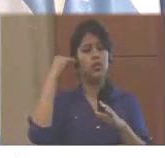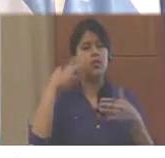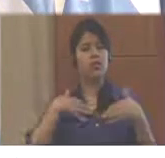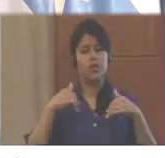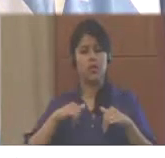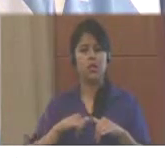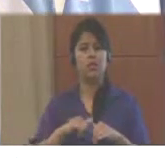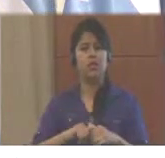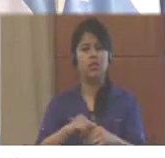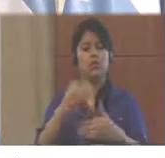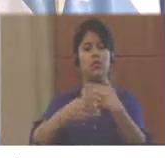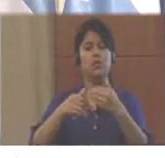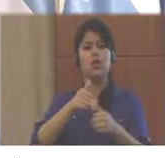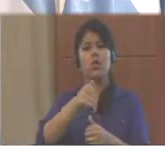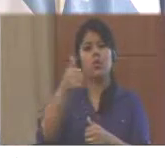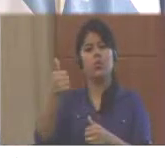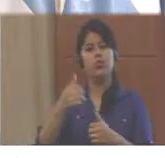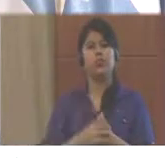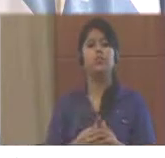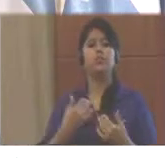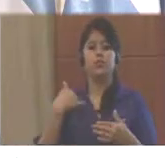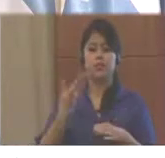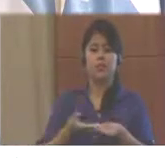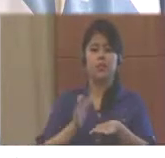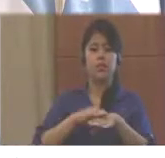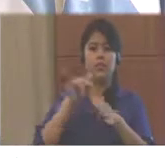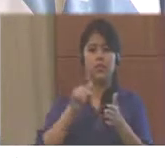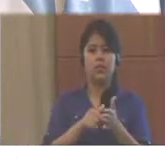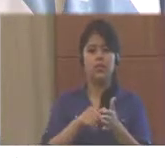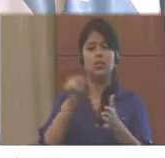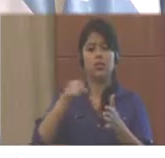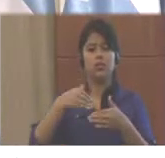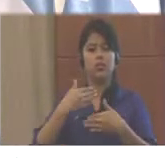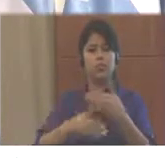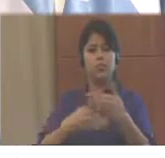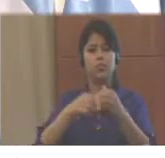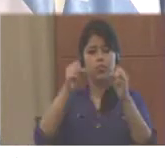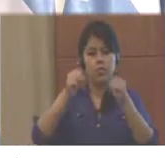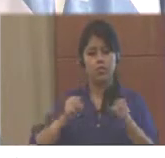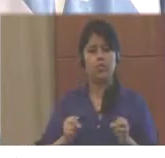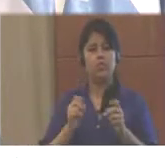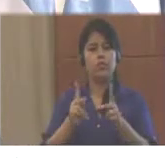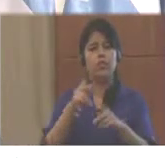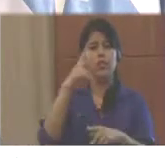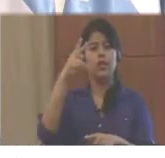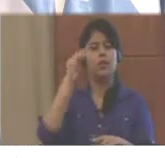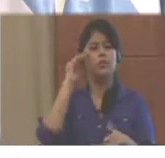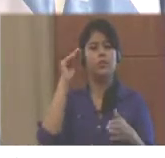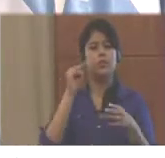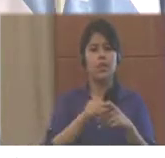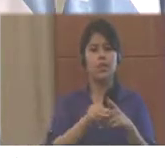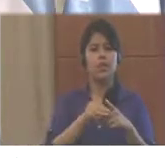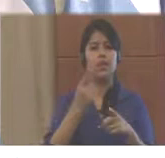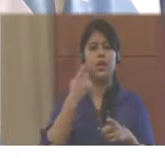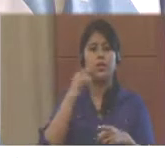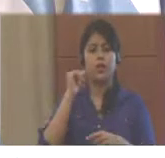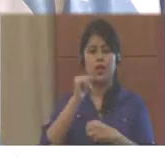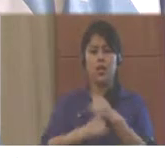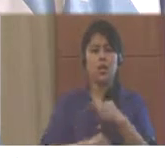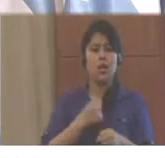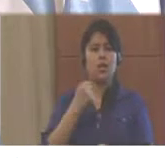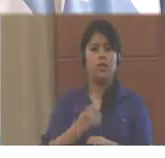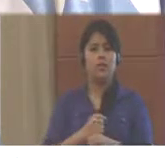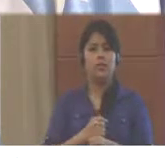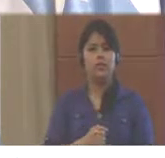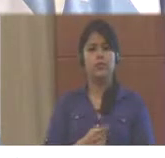on the above, the SEDIMA proposes the following three messages to inform the post-2015 disaster risk reduction agenda.